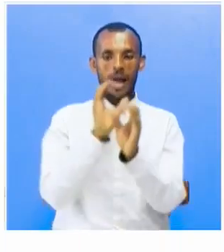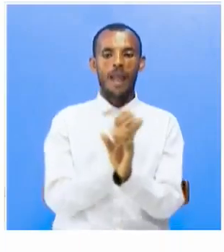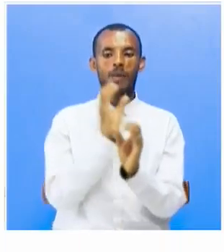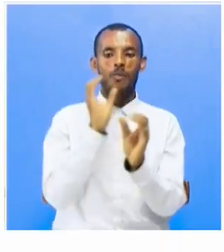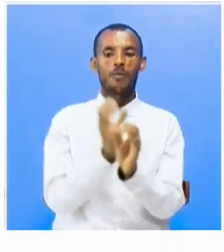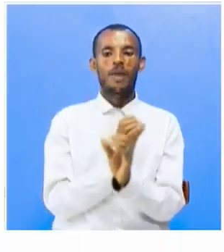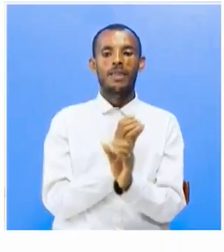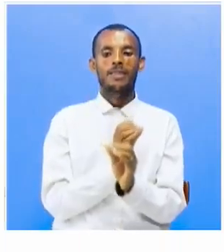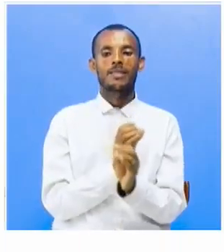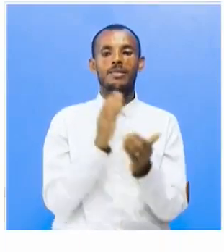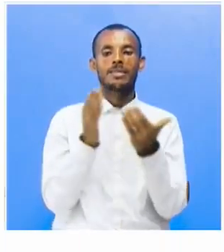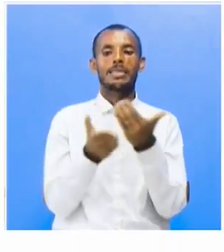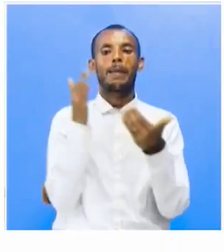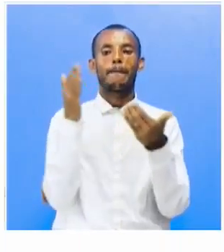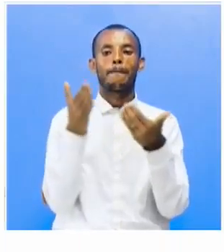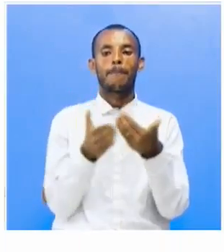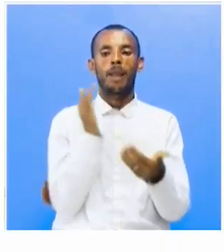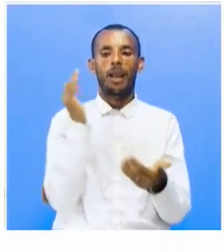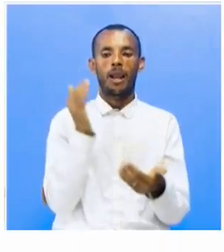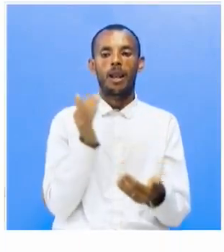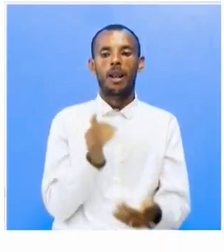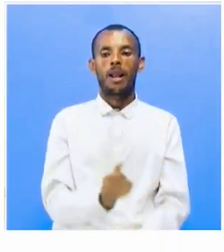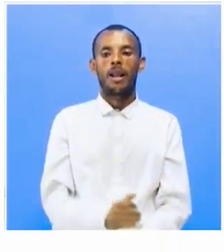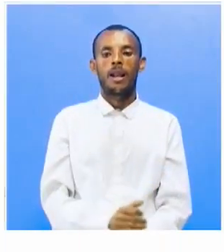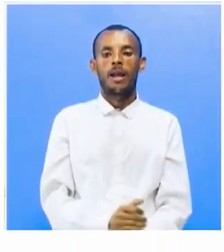the simple